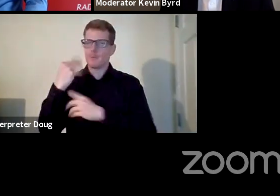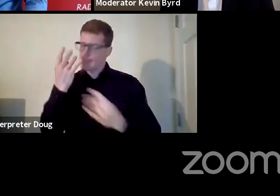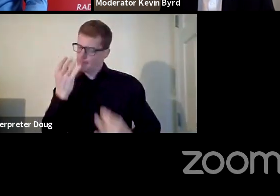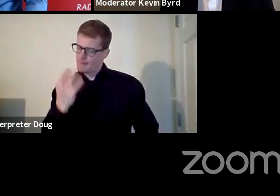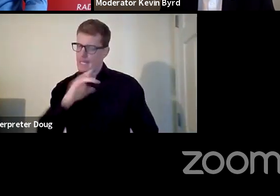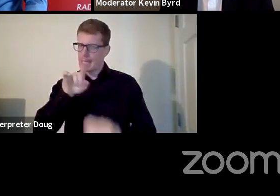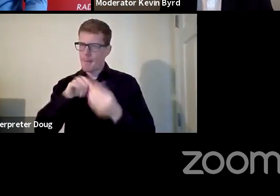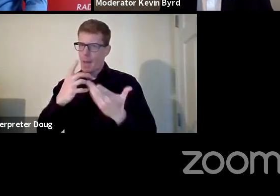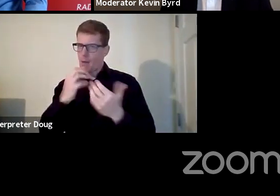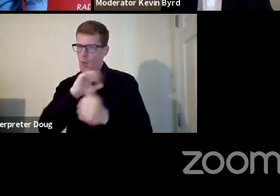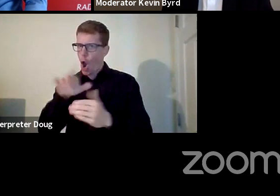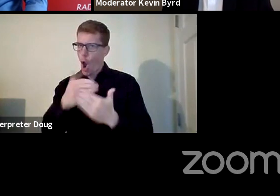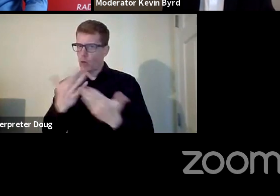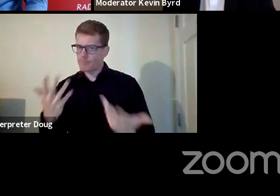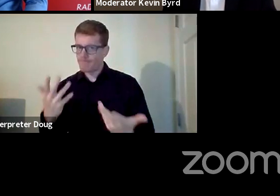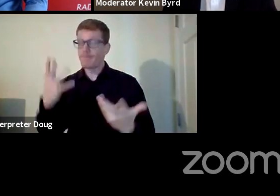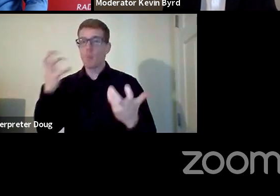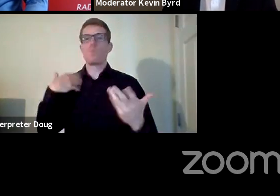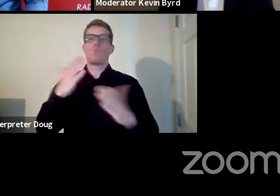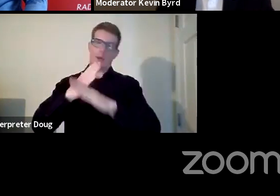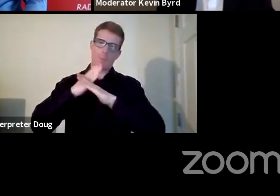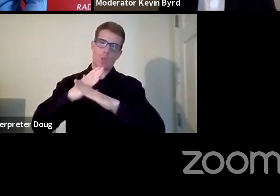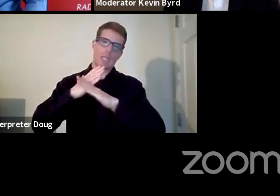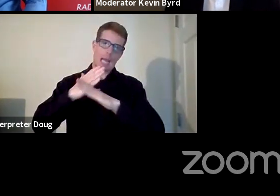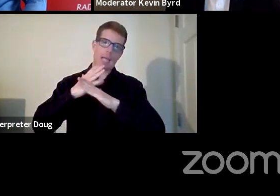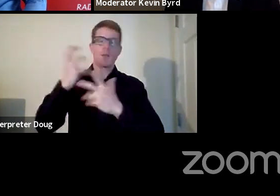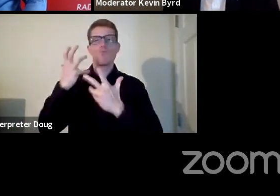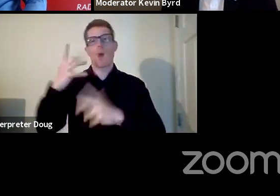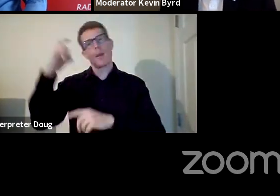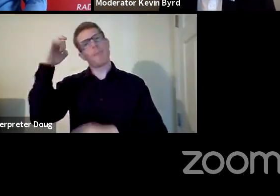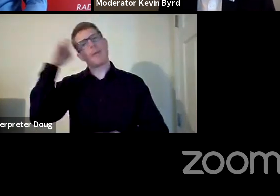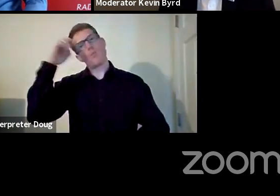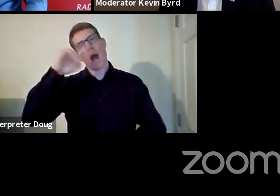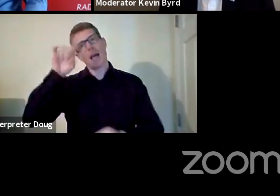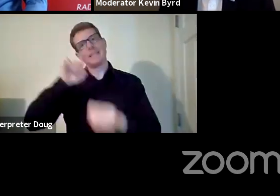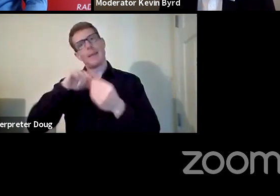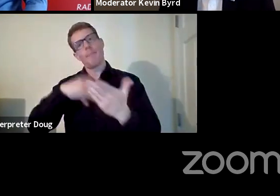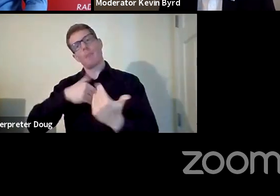protect. We want to be wise about it.